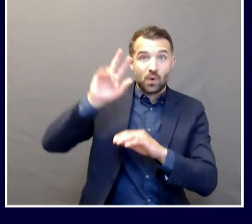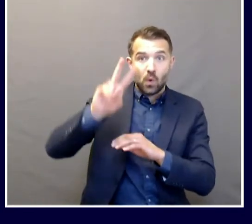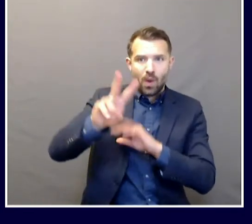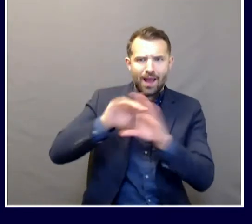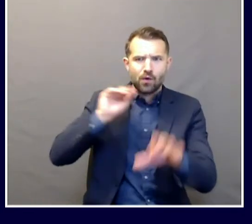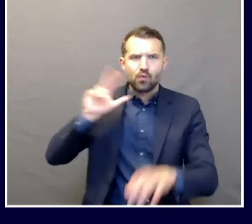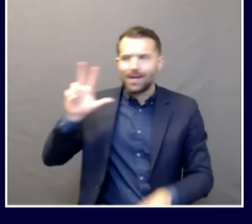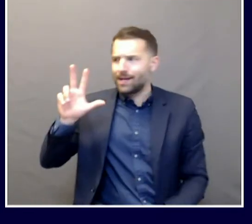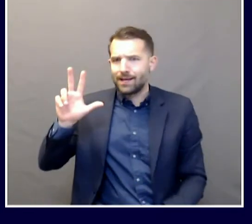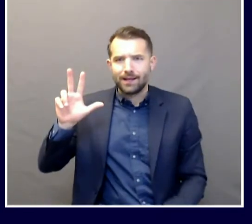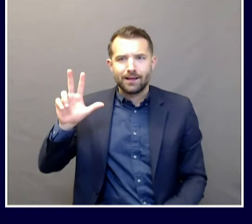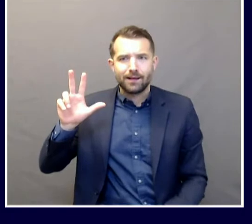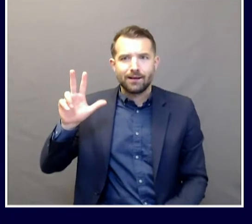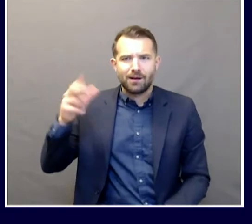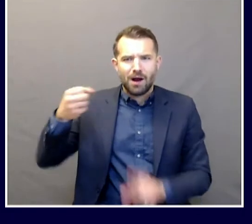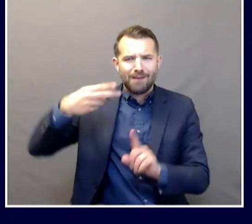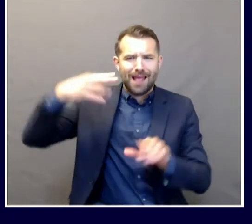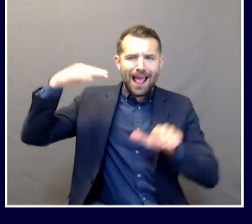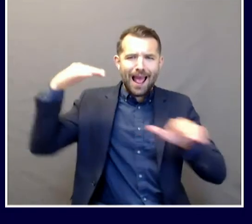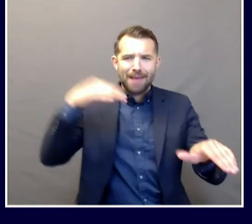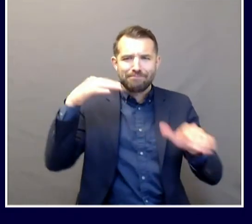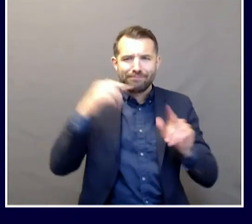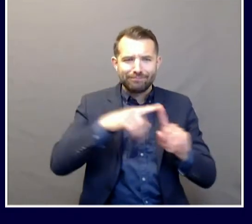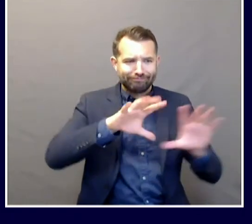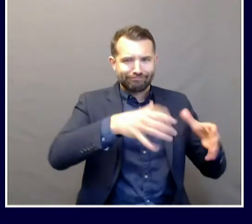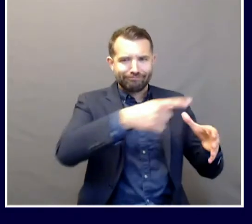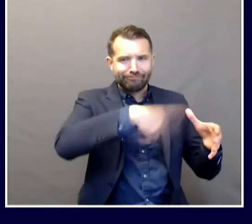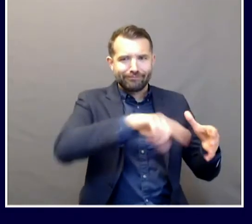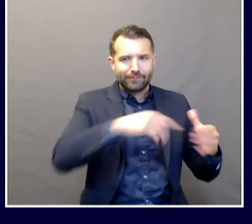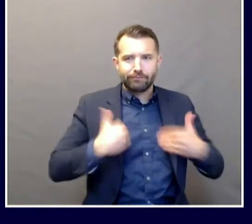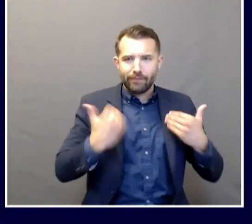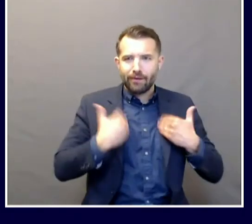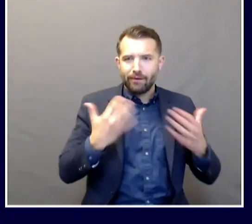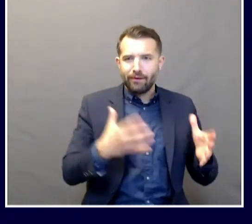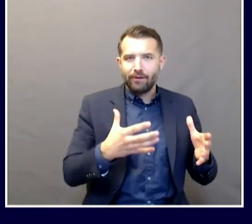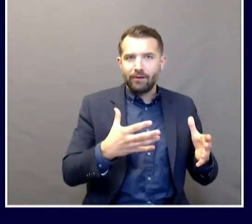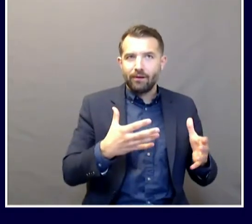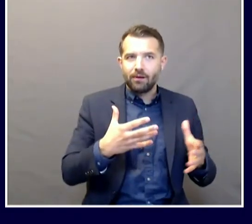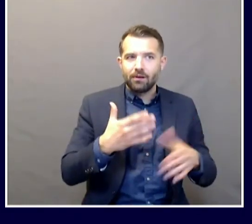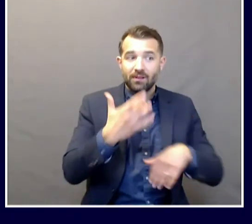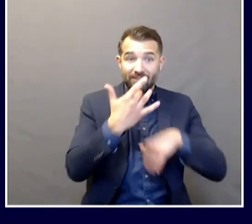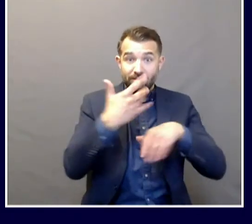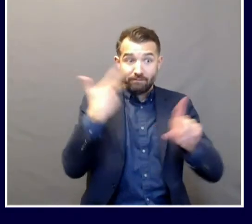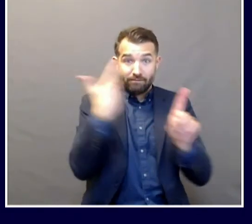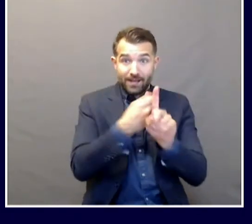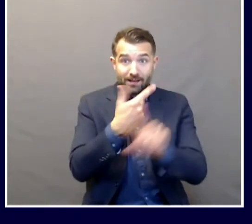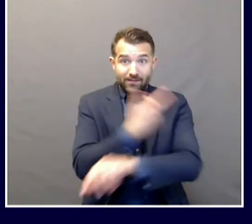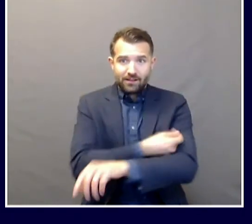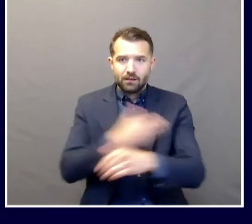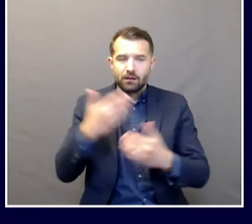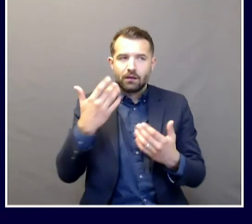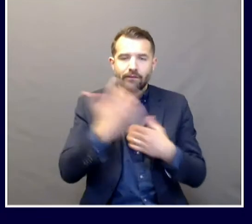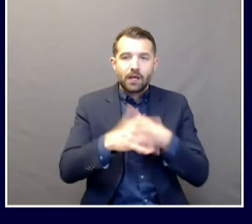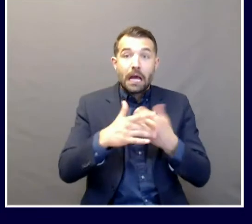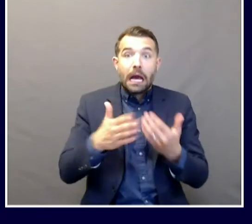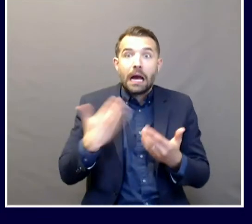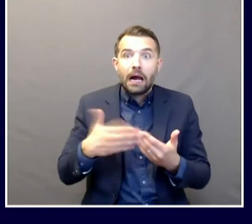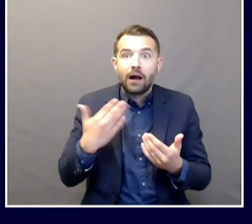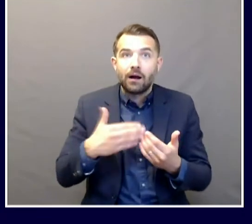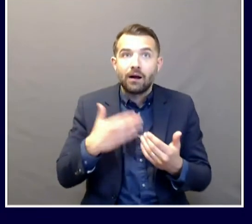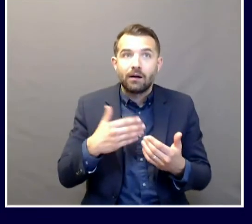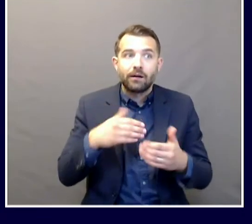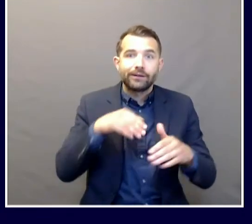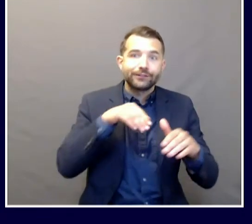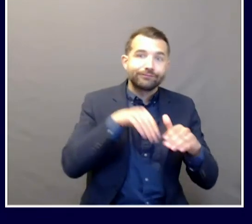the state now is open to anybody, and we're trying to make it the easy option for everyone across the state. But I want to